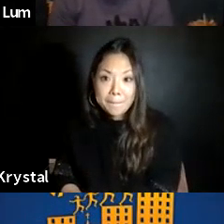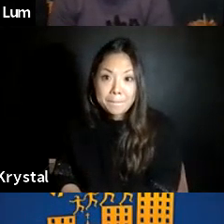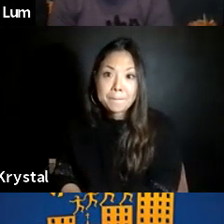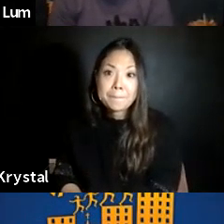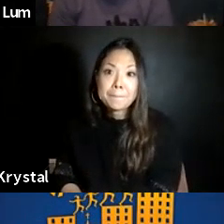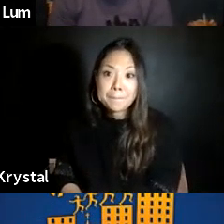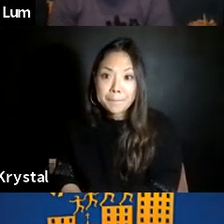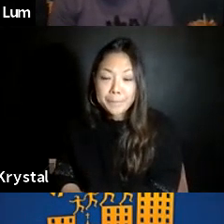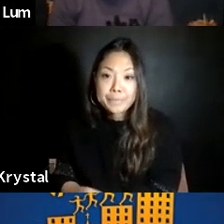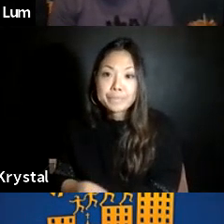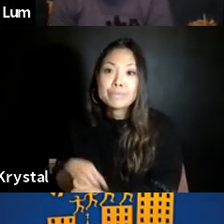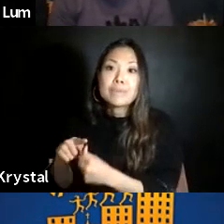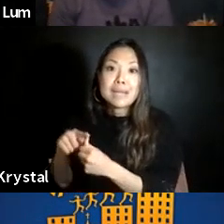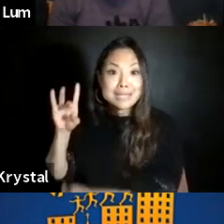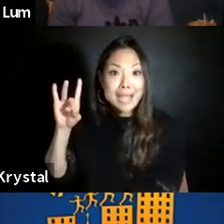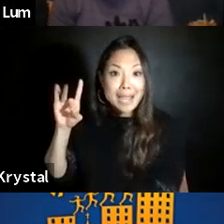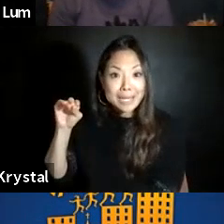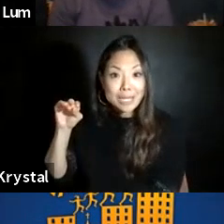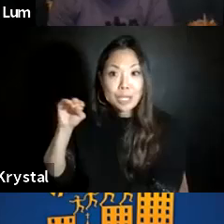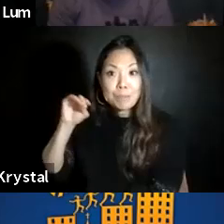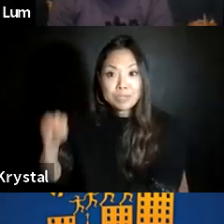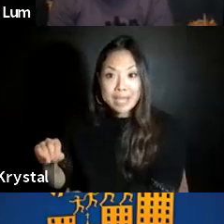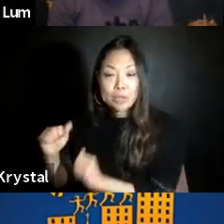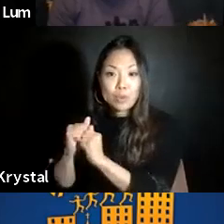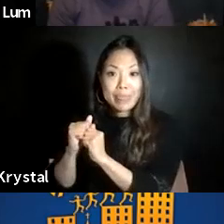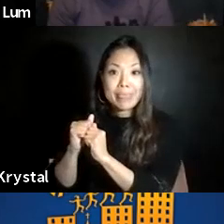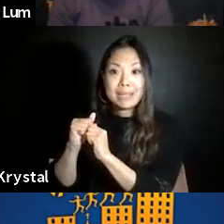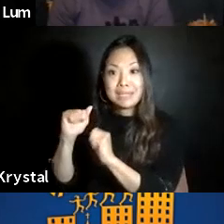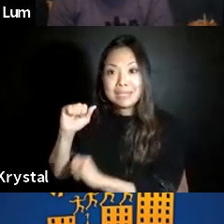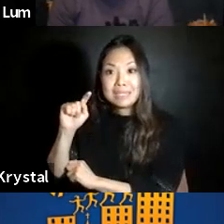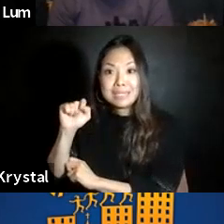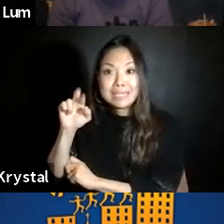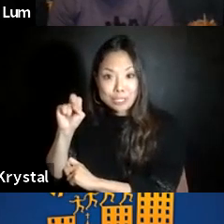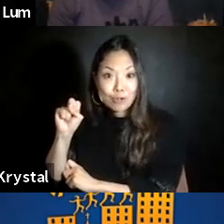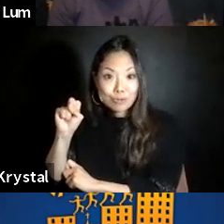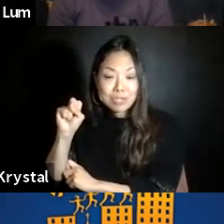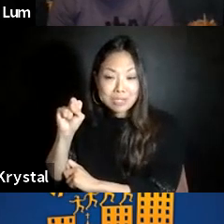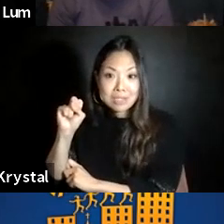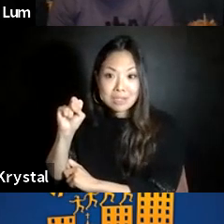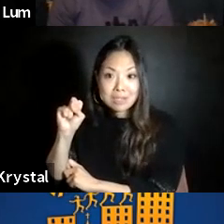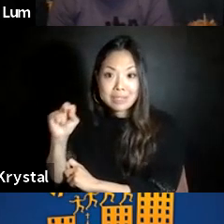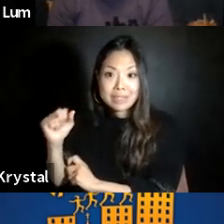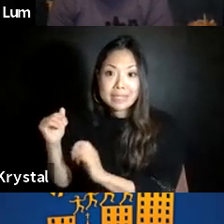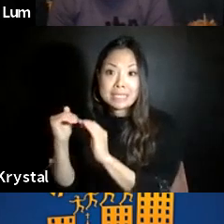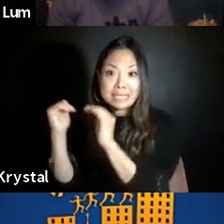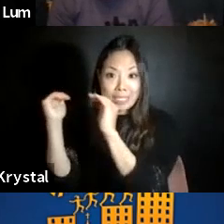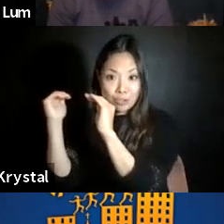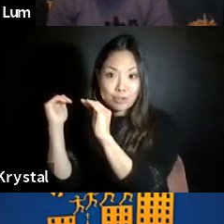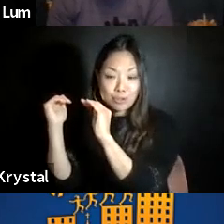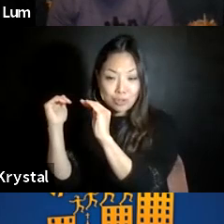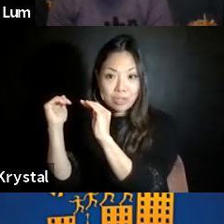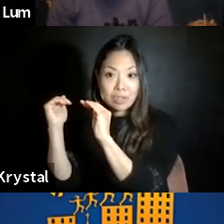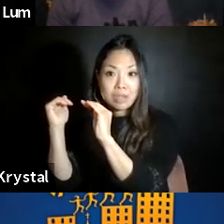tiers again, and I'm using tiers and census tract interchangeably until we get our data, right? But tiers, straight